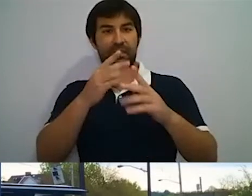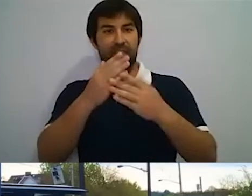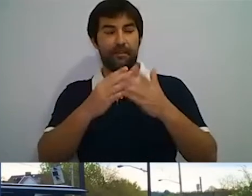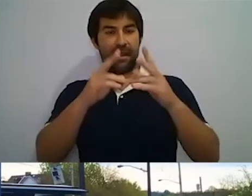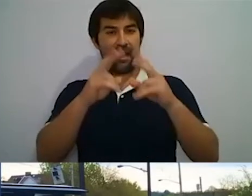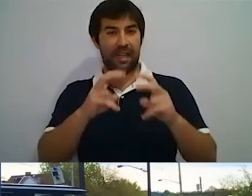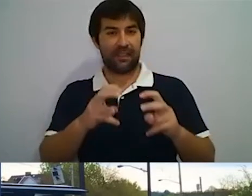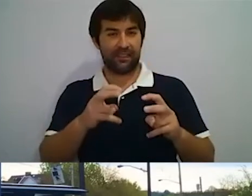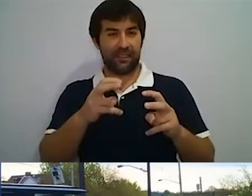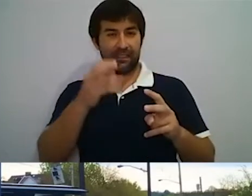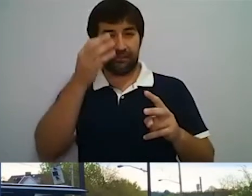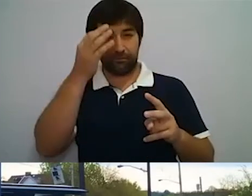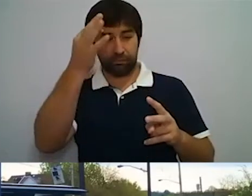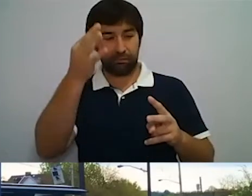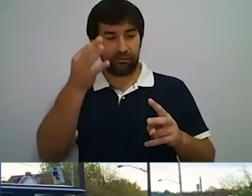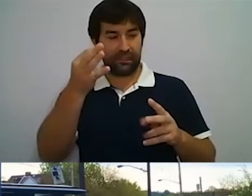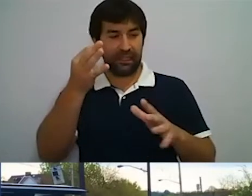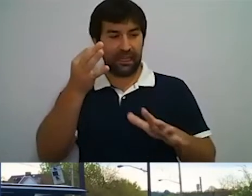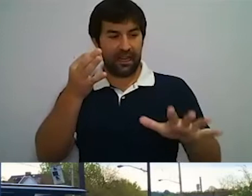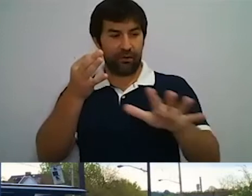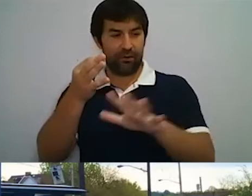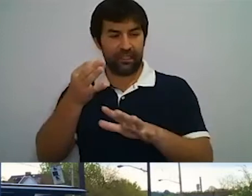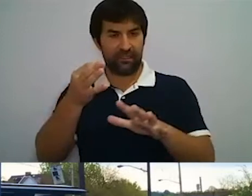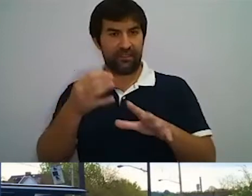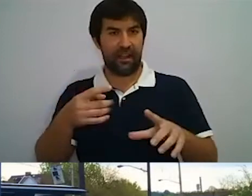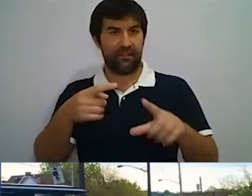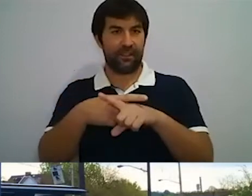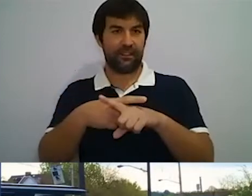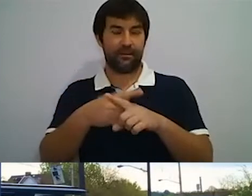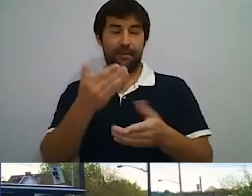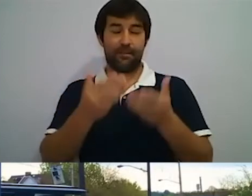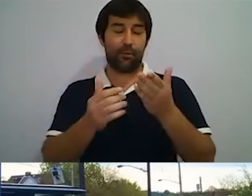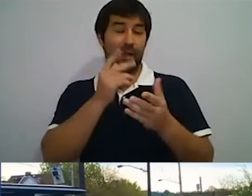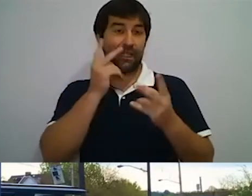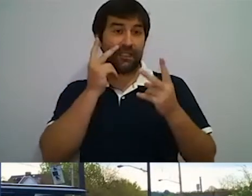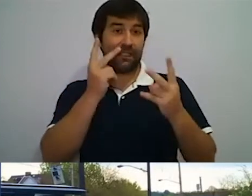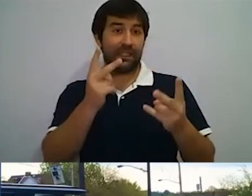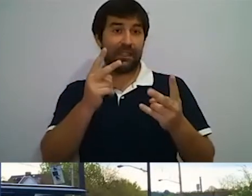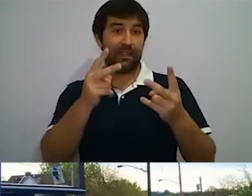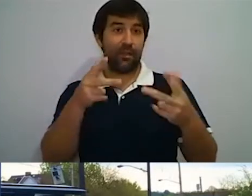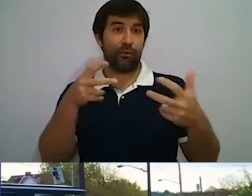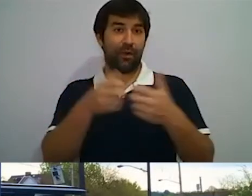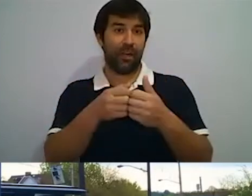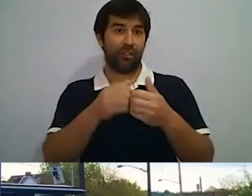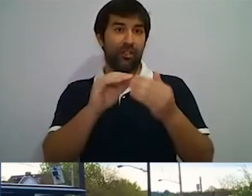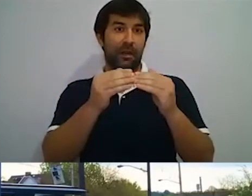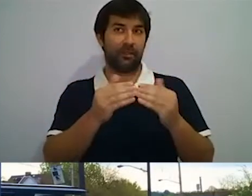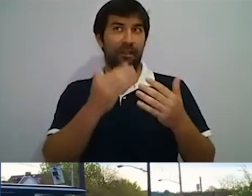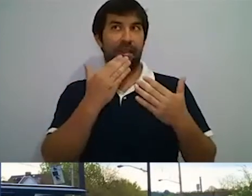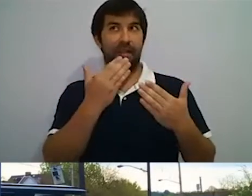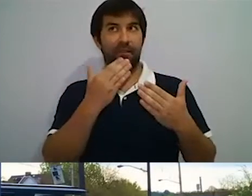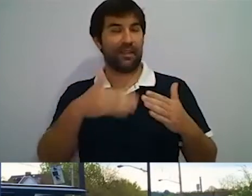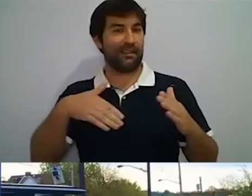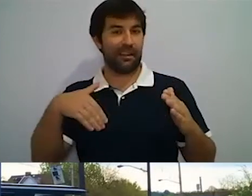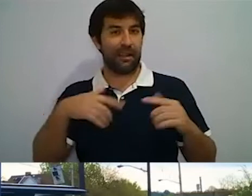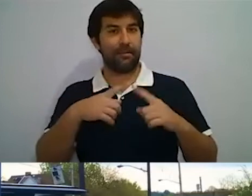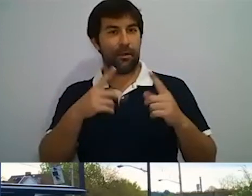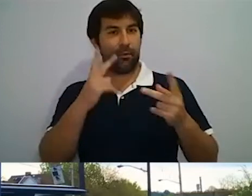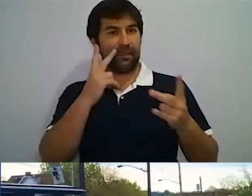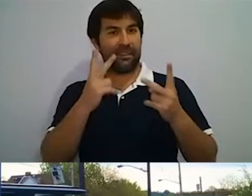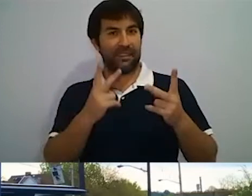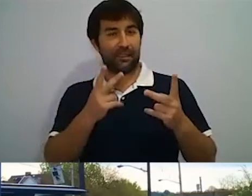bigger projects, especially the things that DOMI works on, may have 1 year for planning, 1 or 2 years for design, 2 to 4 years for construction. So it's